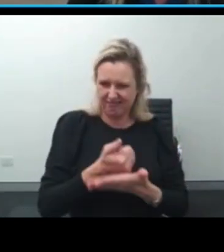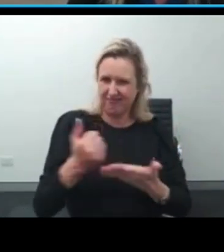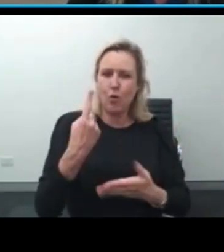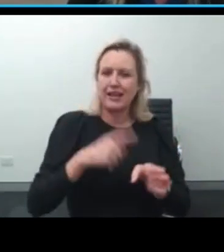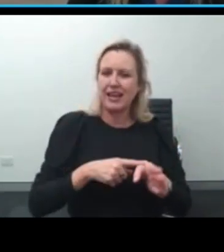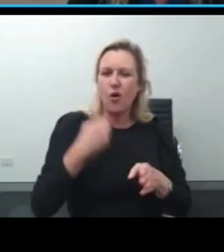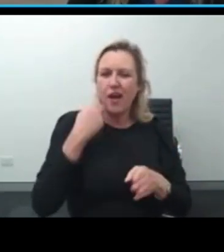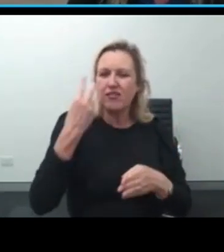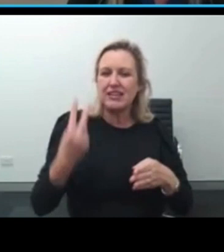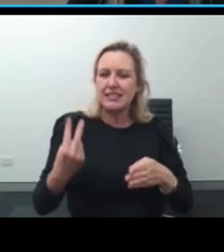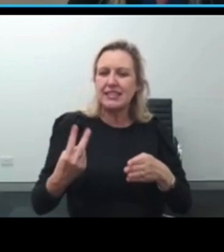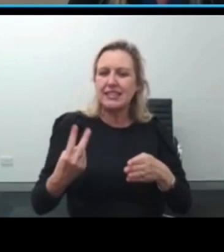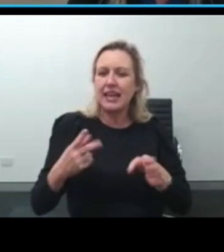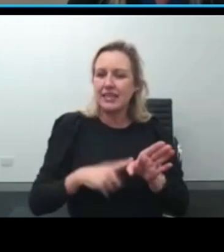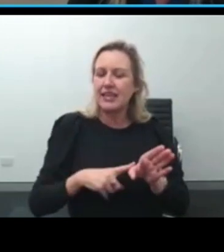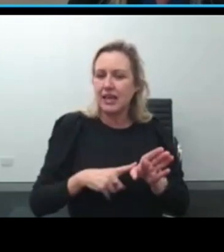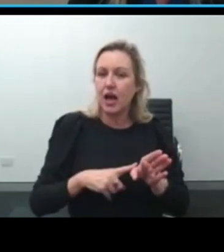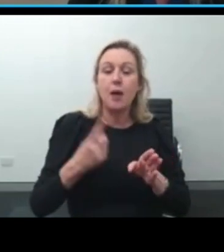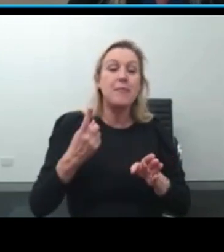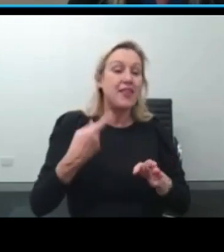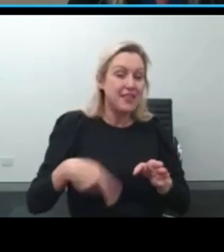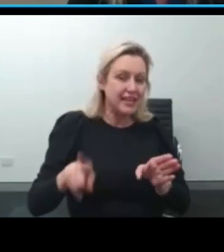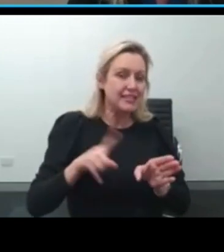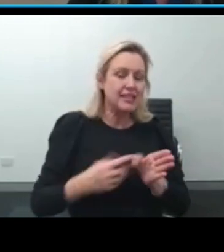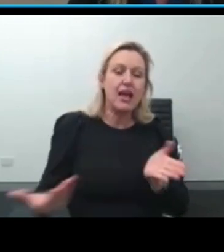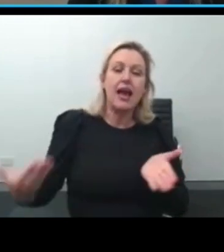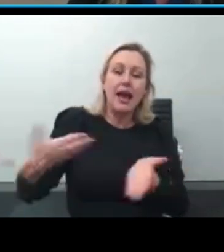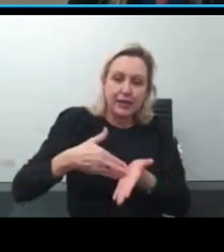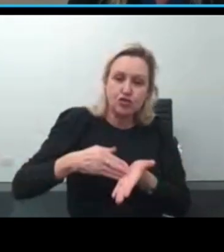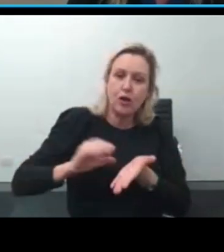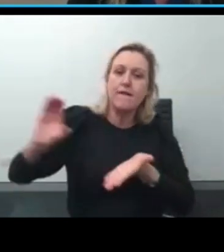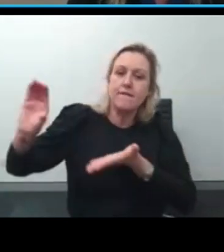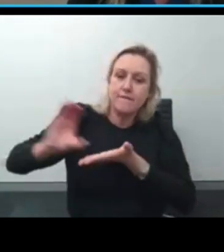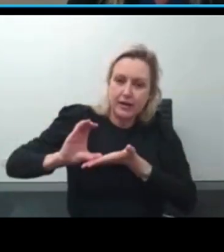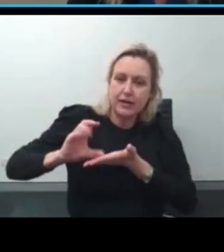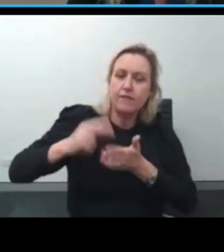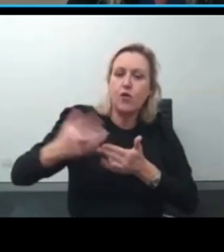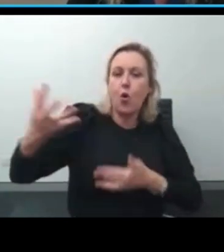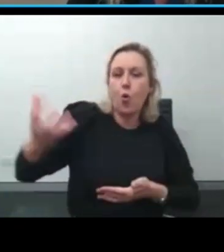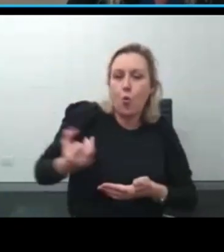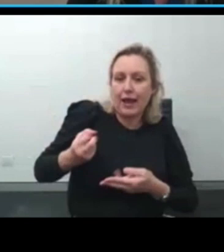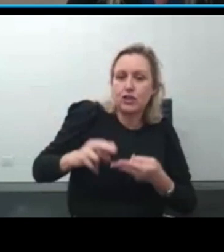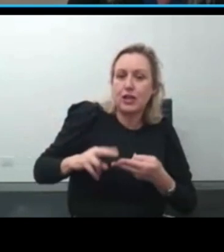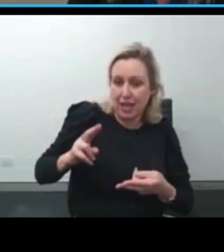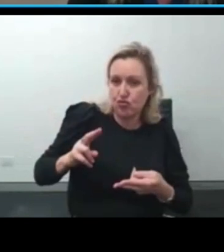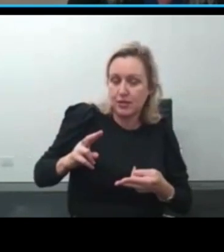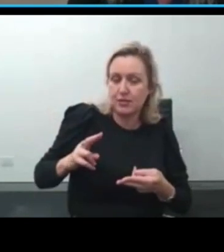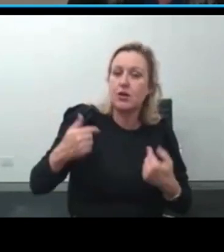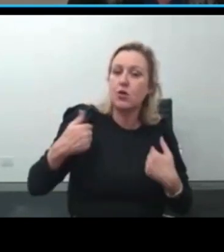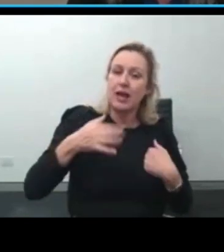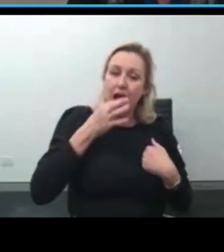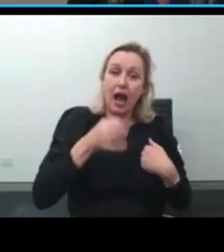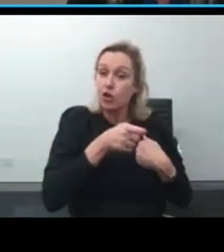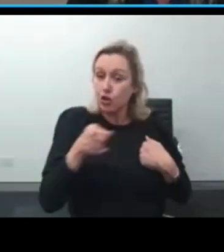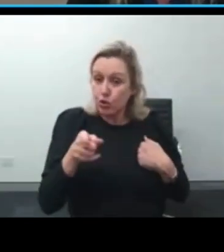biannual basis. This year, there is additional funding to support the wage increase. And so we'd ask that providers